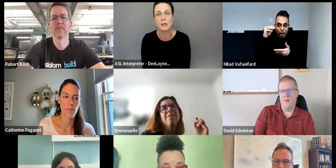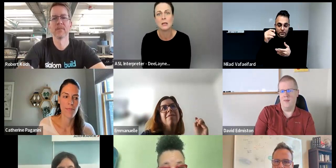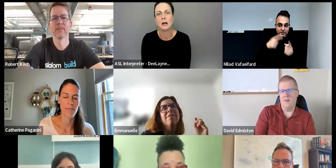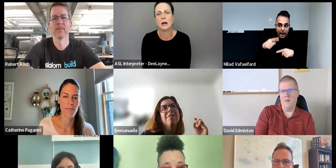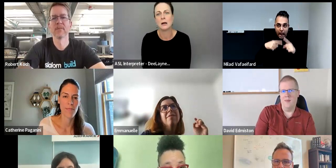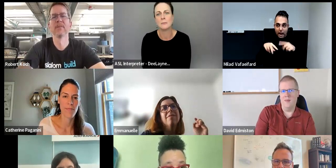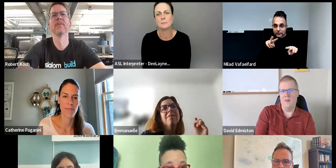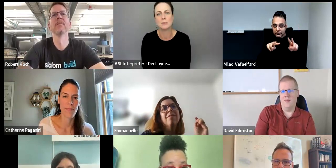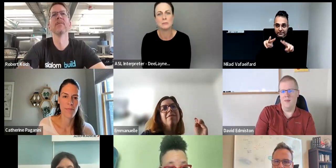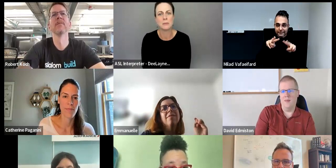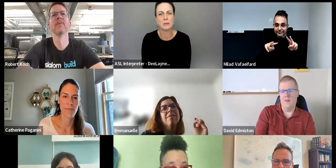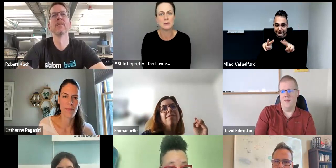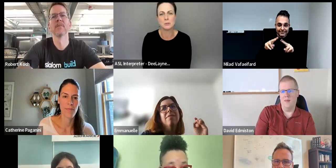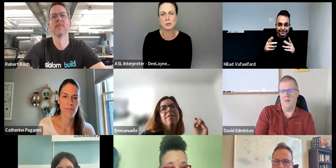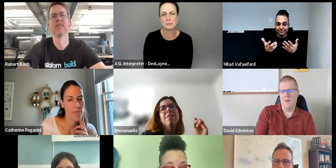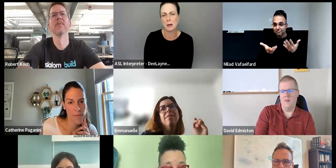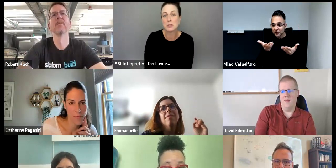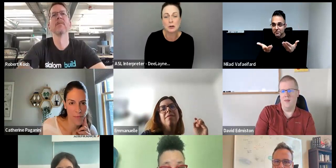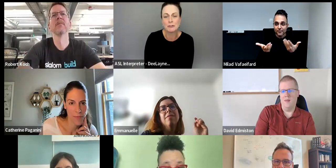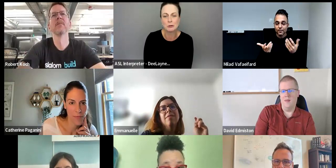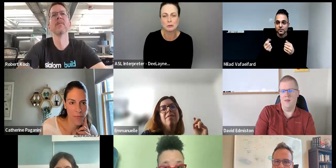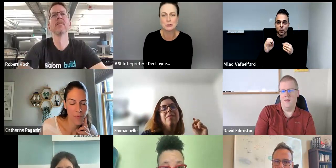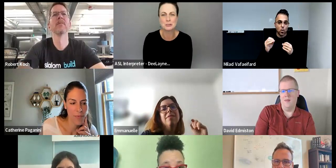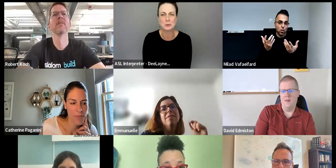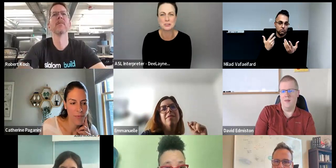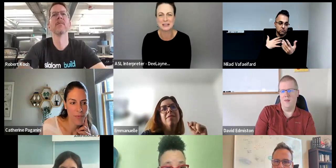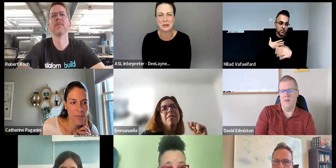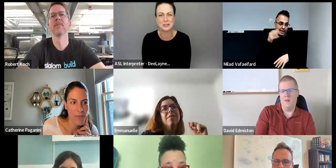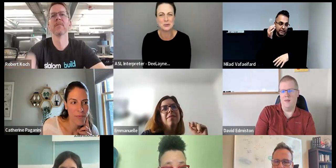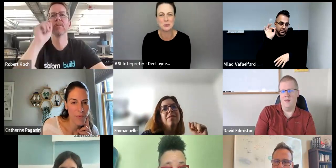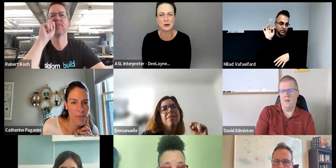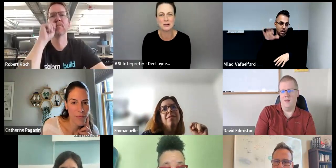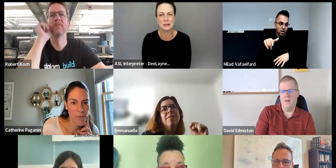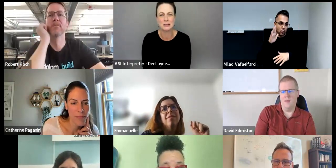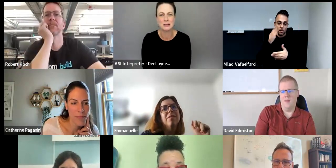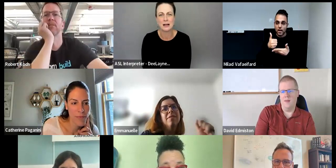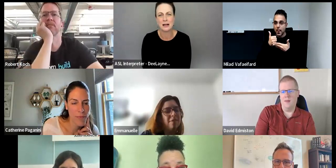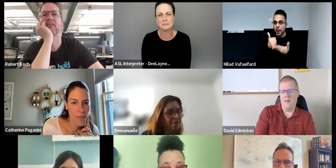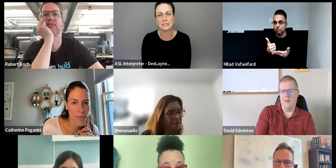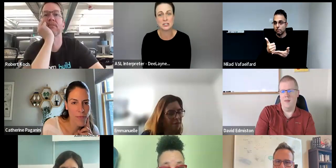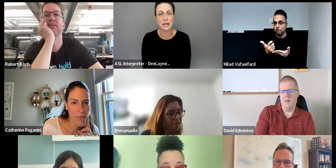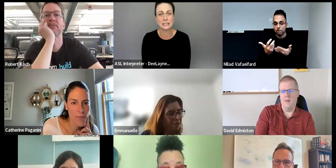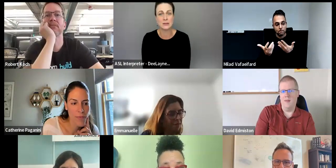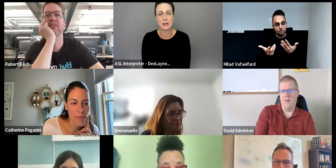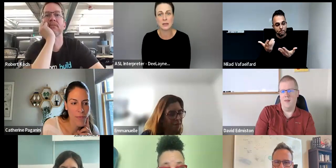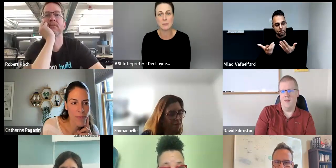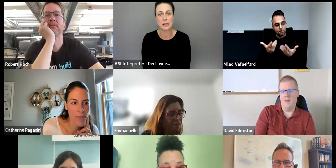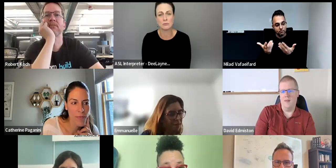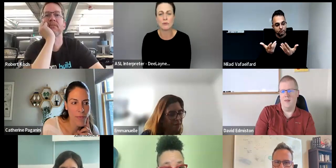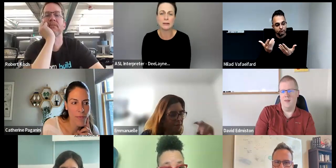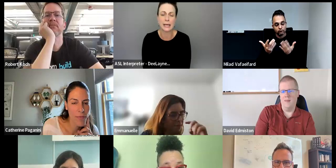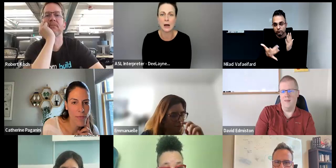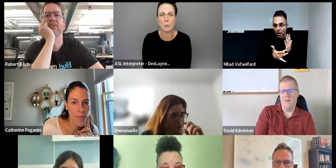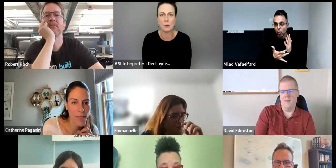well, but maybe you could observe and learn some more sign language, or it's just an idea that I think